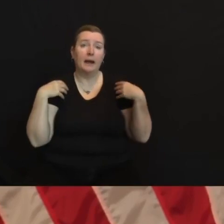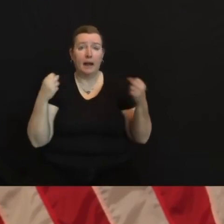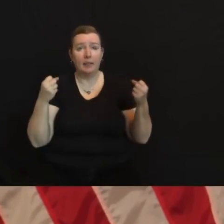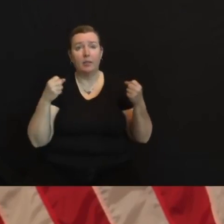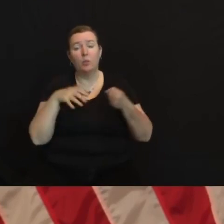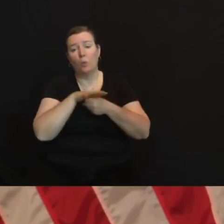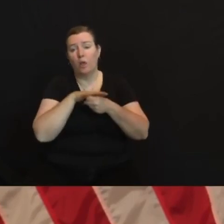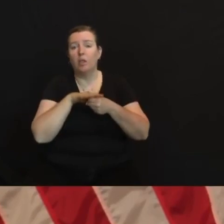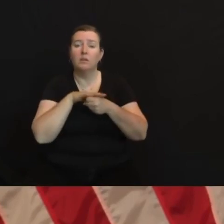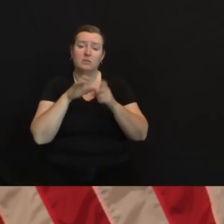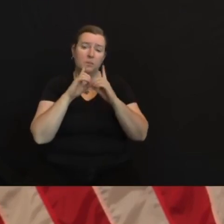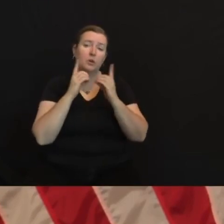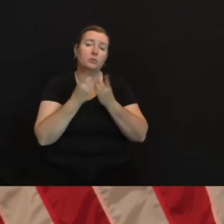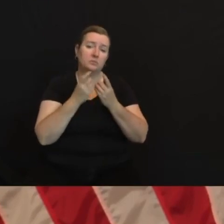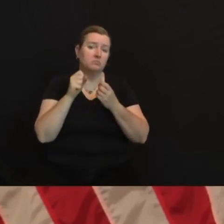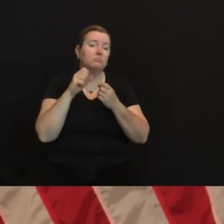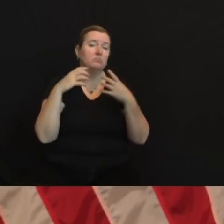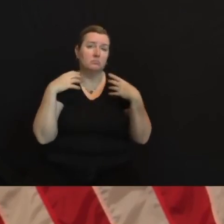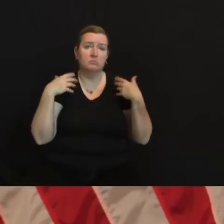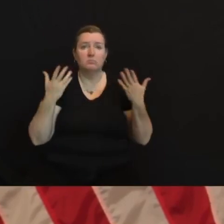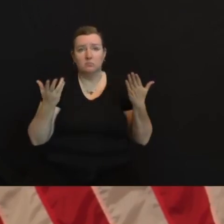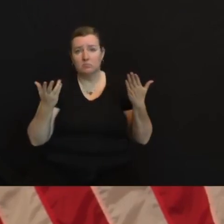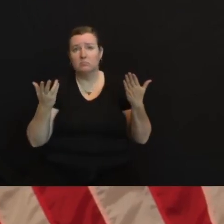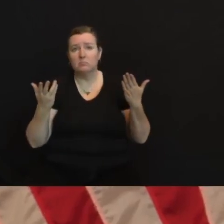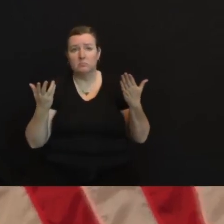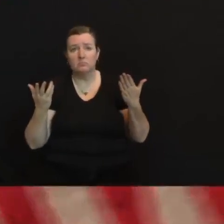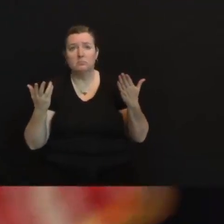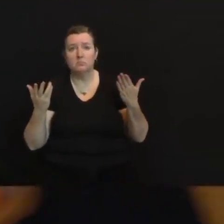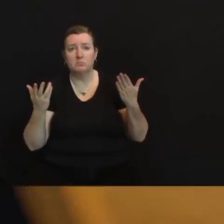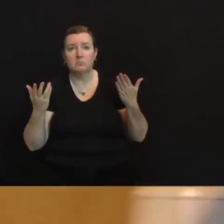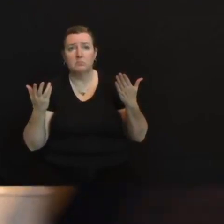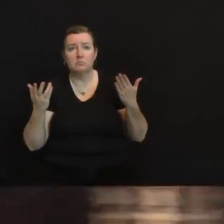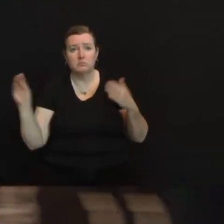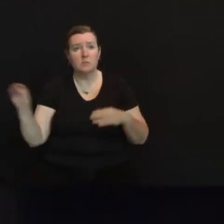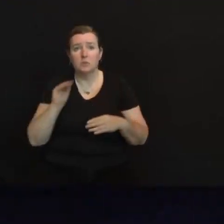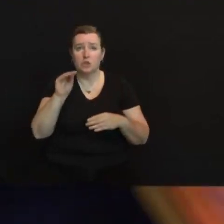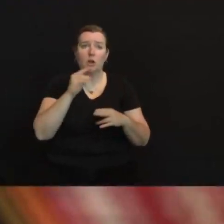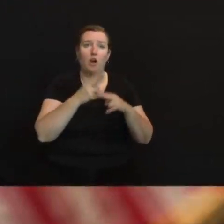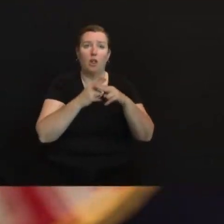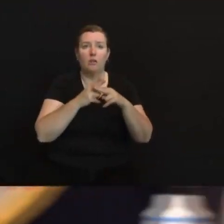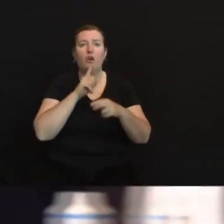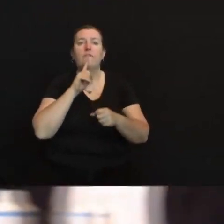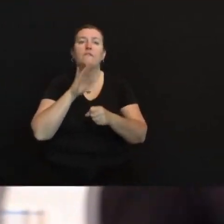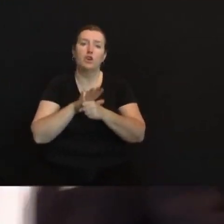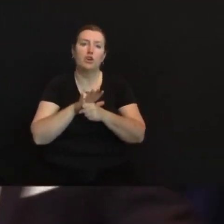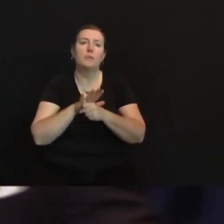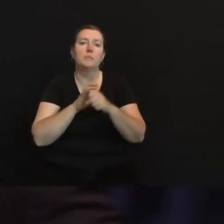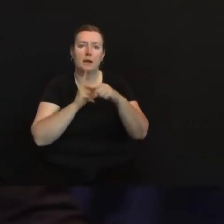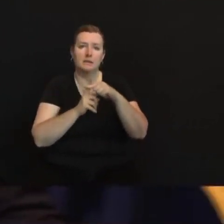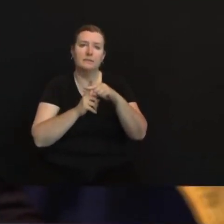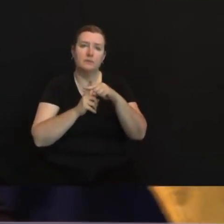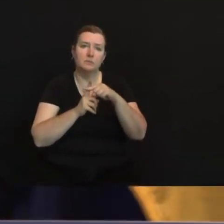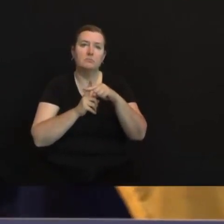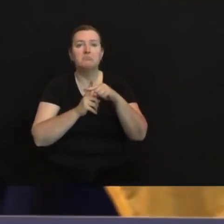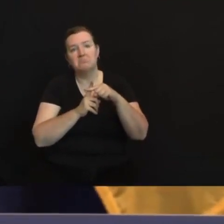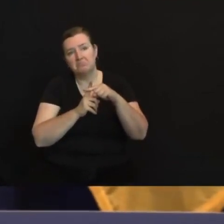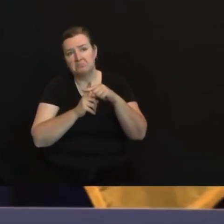follow up on them as if they were confirmed cases. I would think that over time, that's something you'd consider adding for the dashboard, I would think, right?